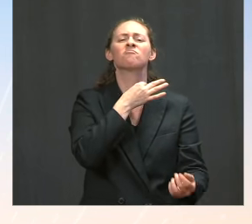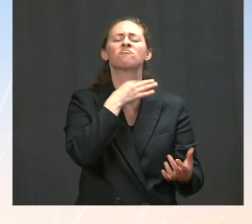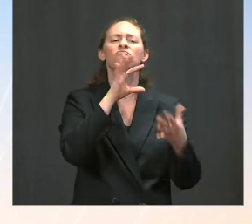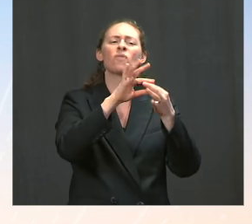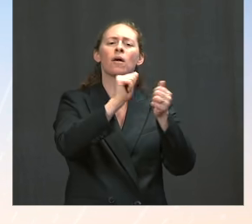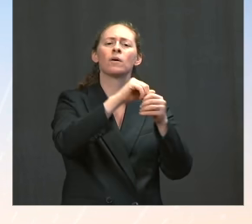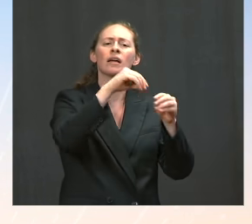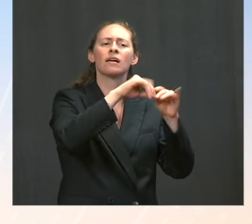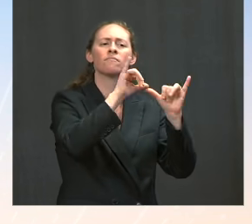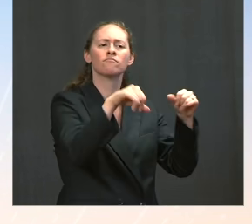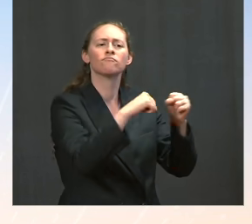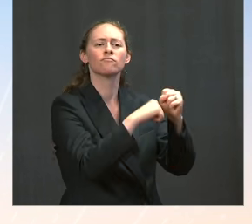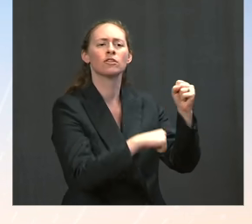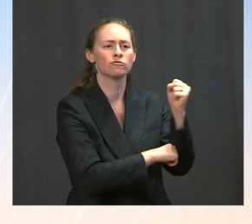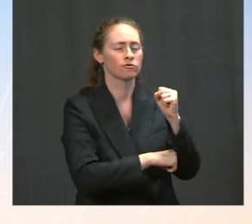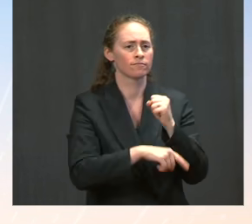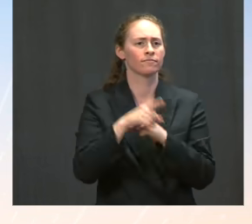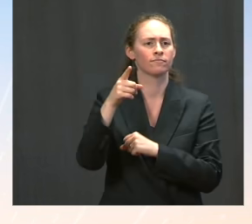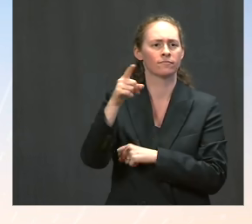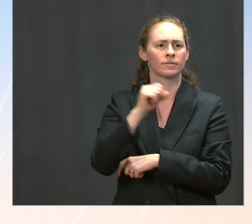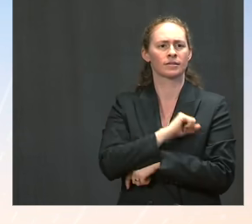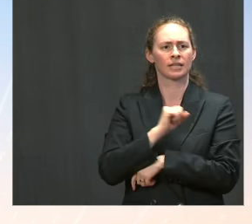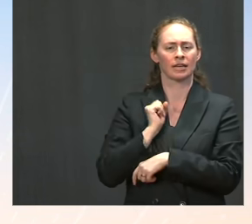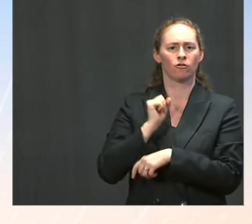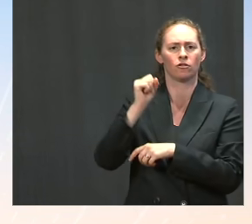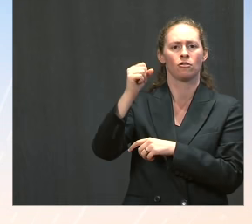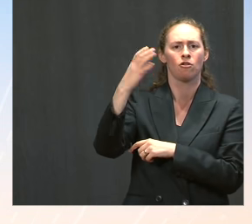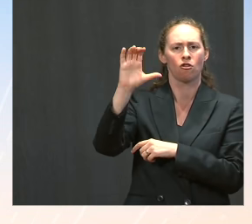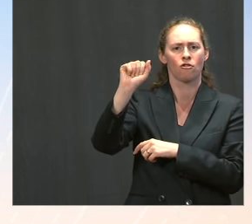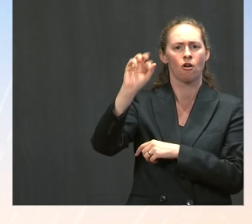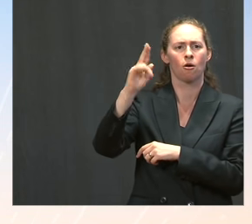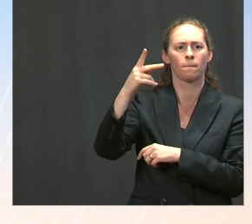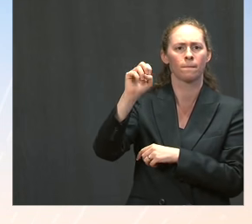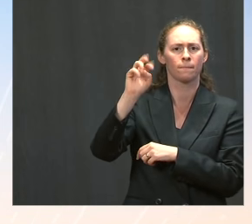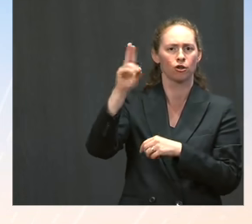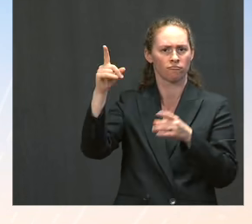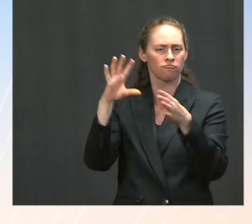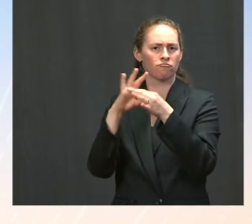Carper, one of your allies, said that he